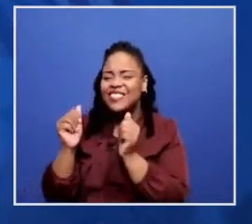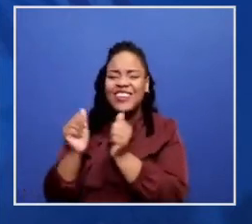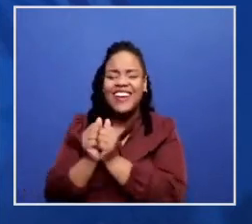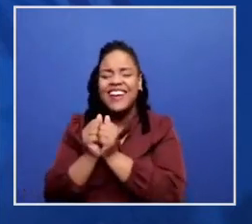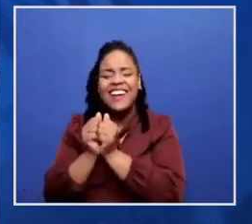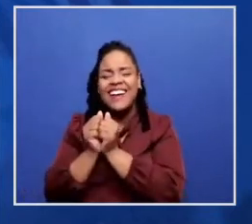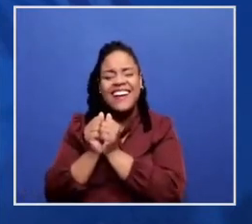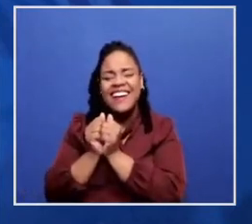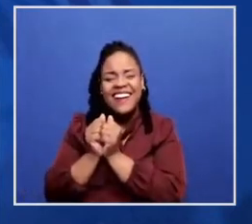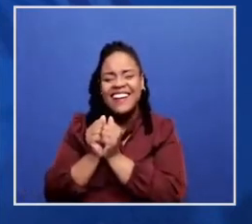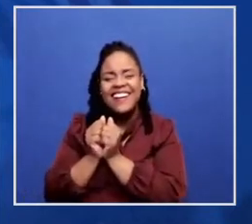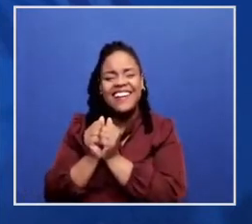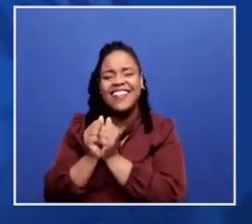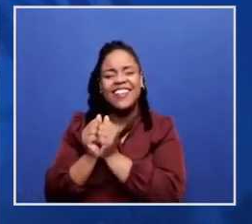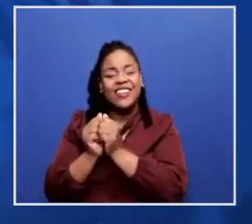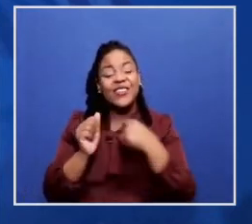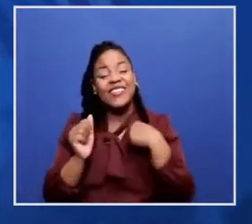mountains,